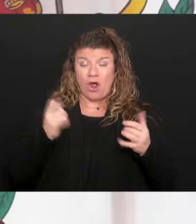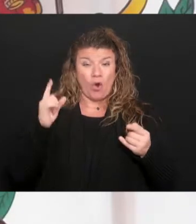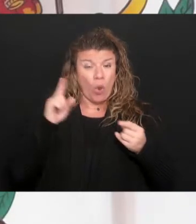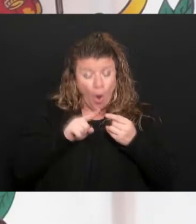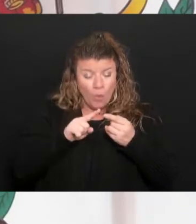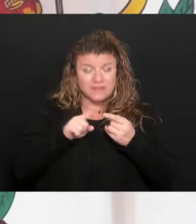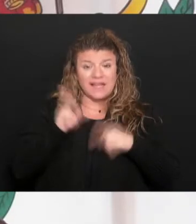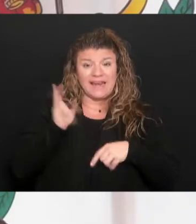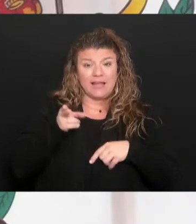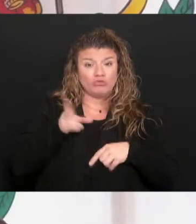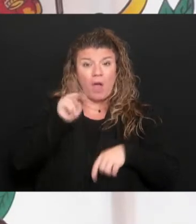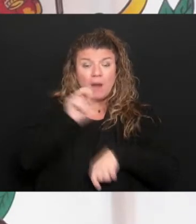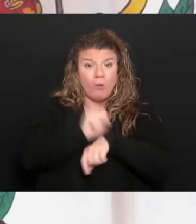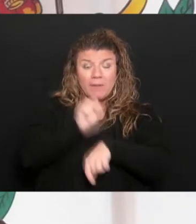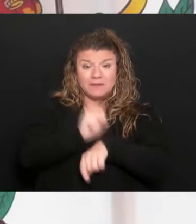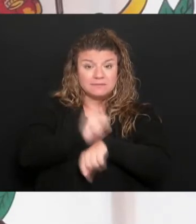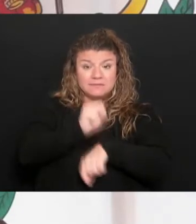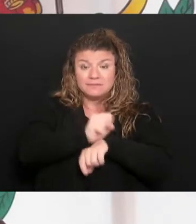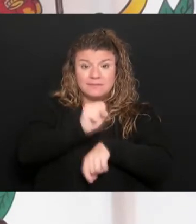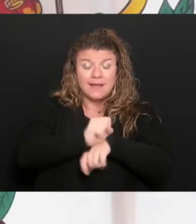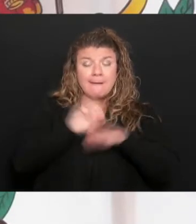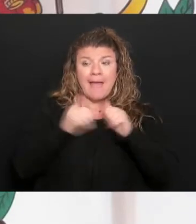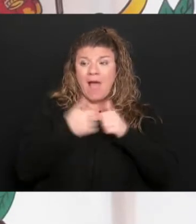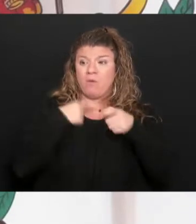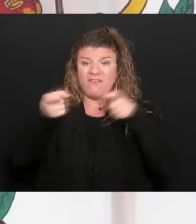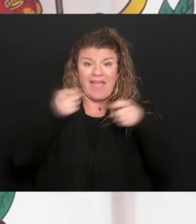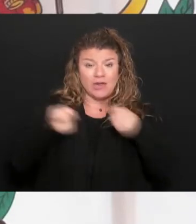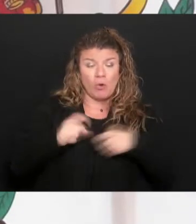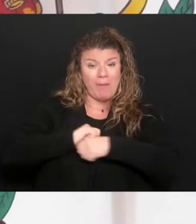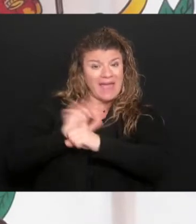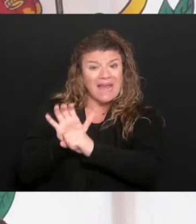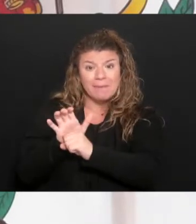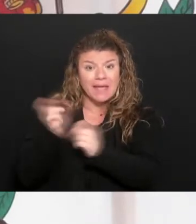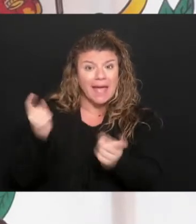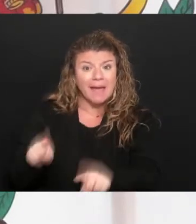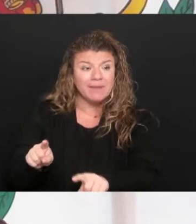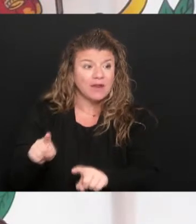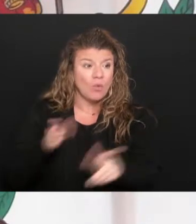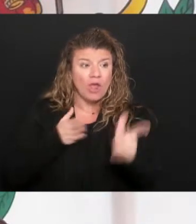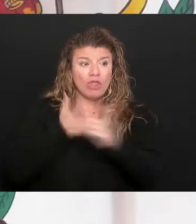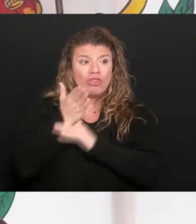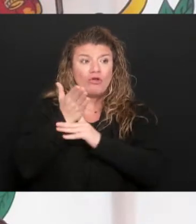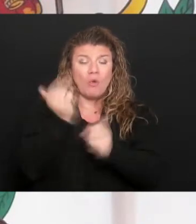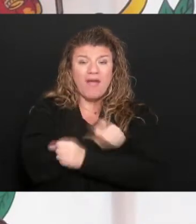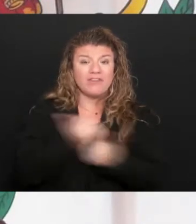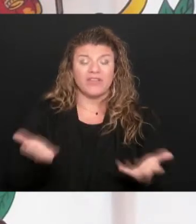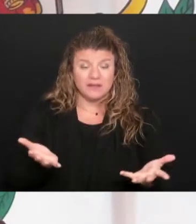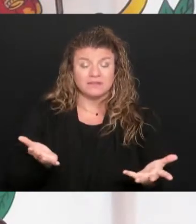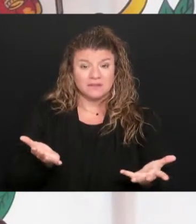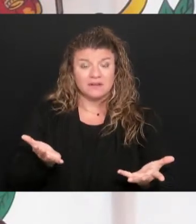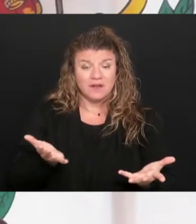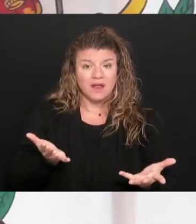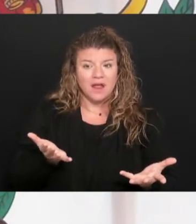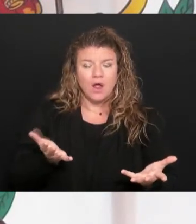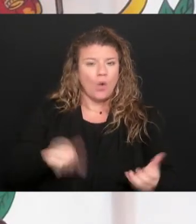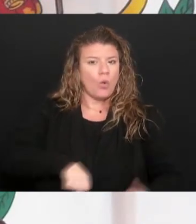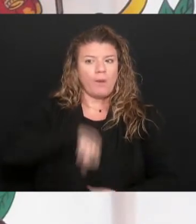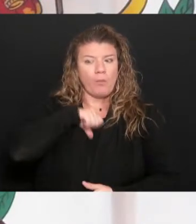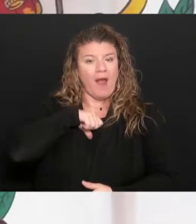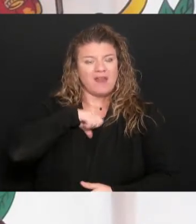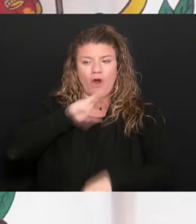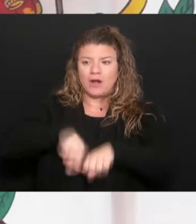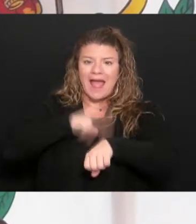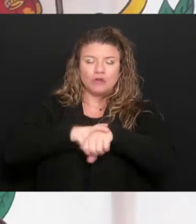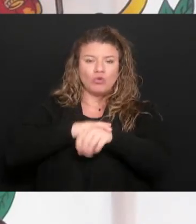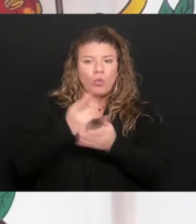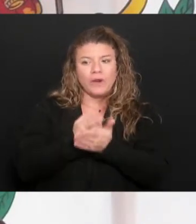Our unemployment rate. How we've handled the pandemic and got us through all this, and we're proud of our natural